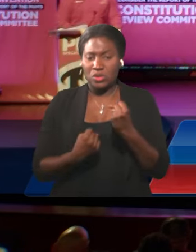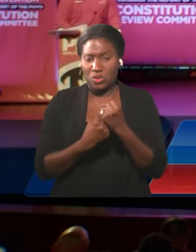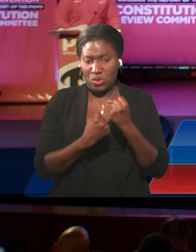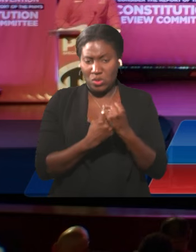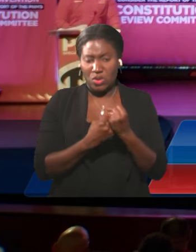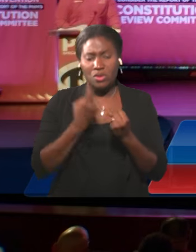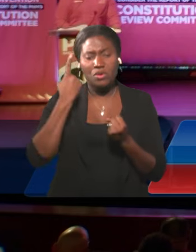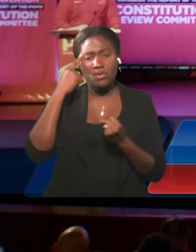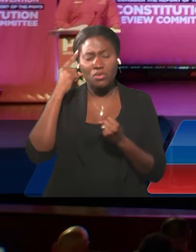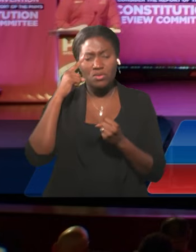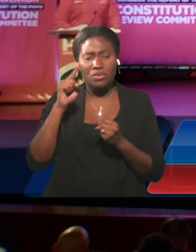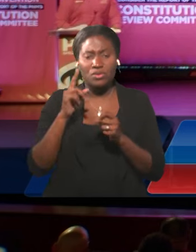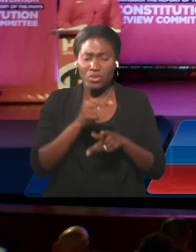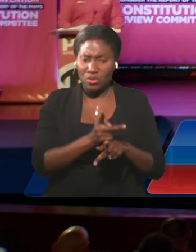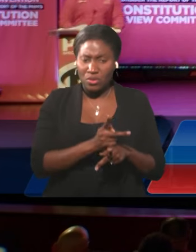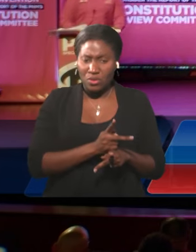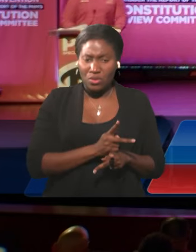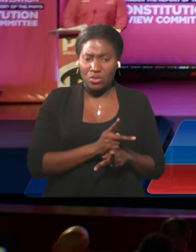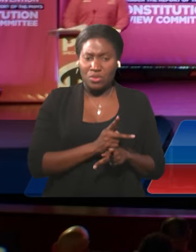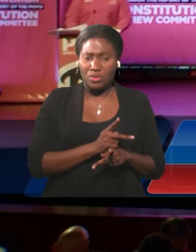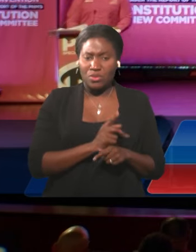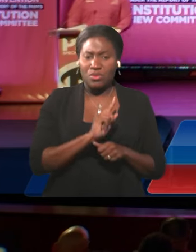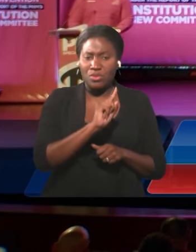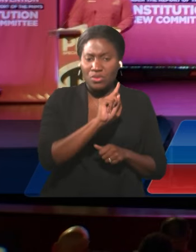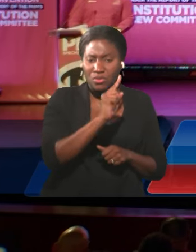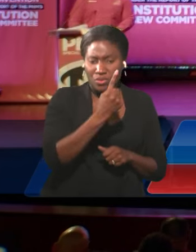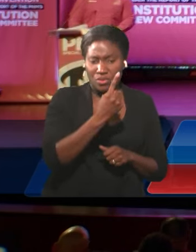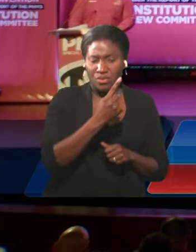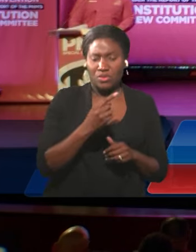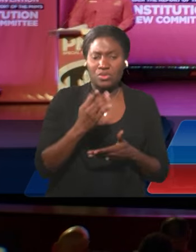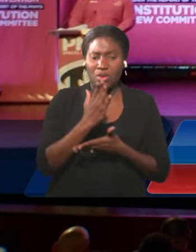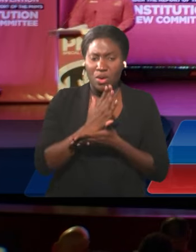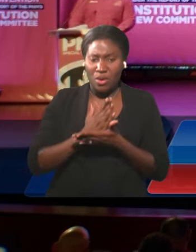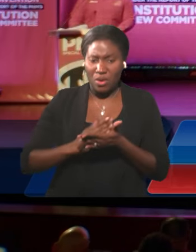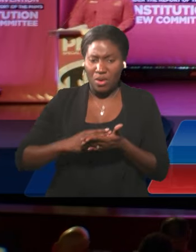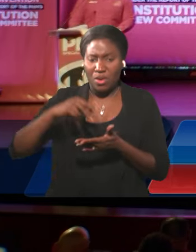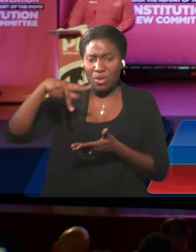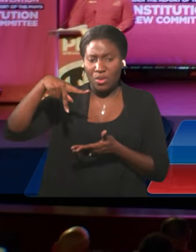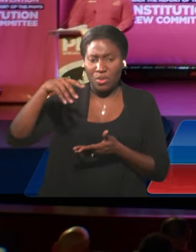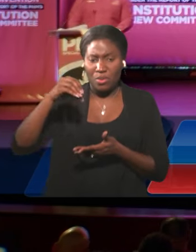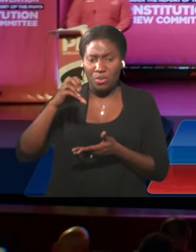maintaining of the first past the post system in general elections.